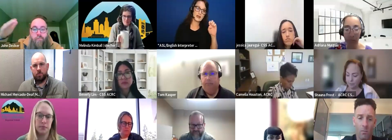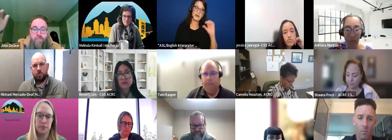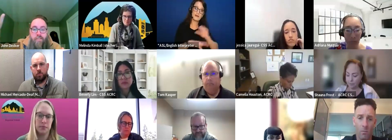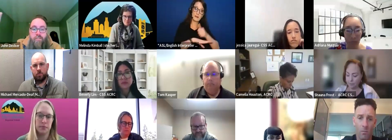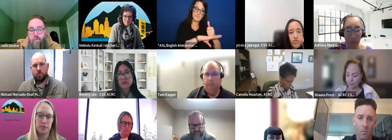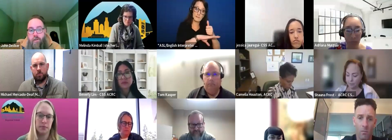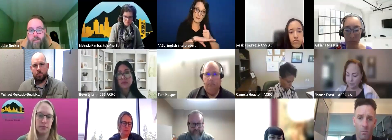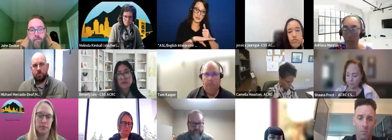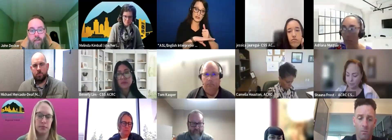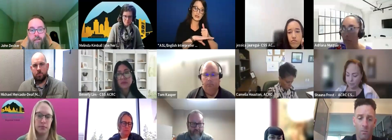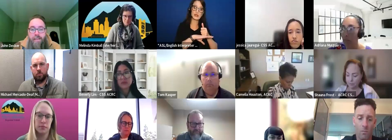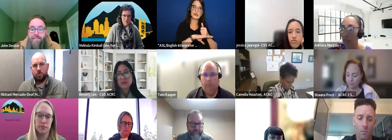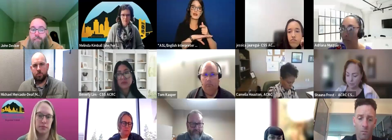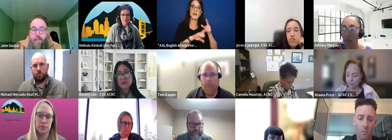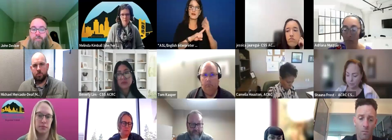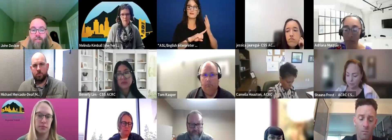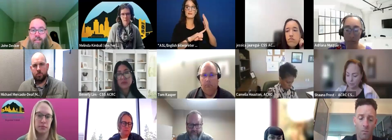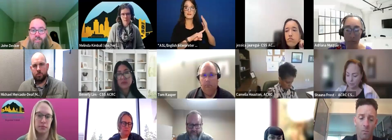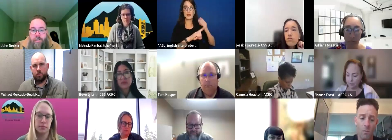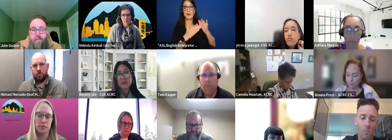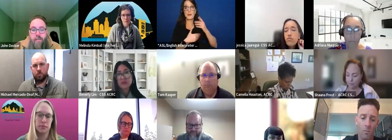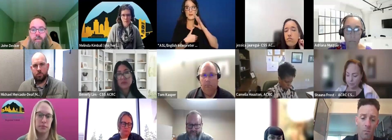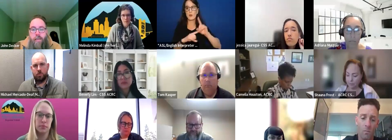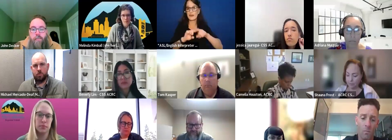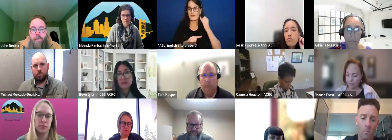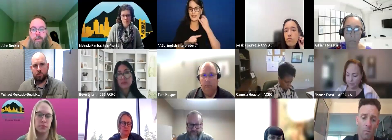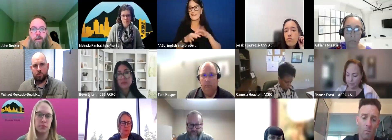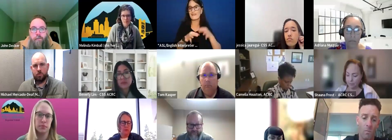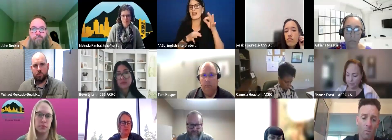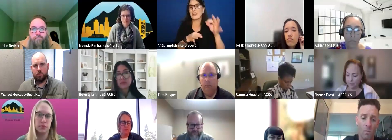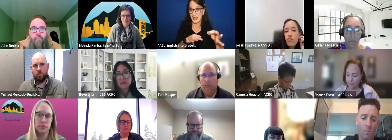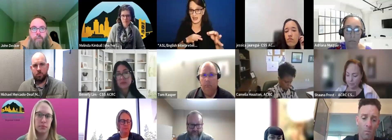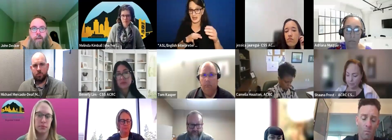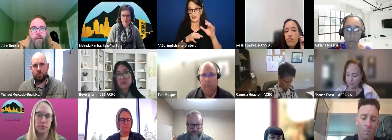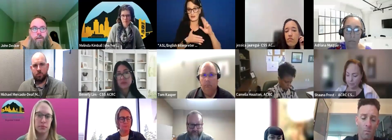rate study implementation is going to be delayed. And that's some language that's actually in the